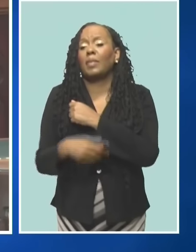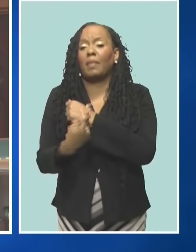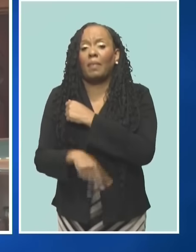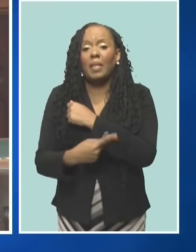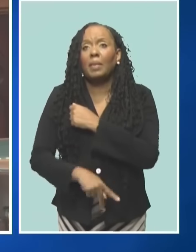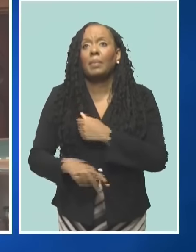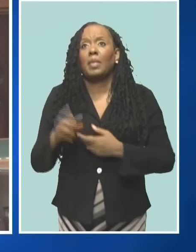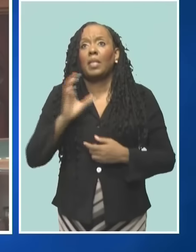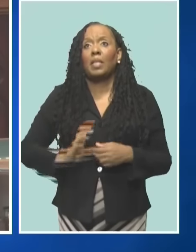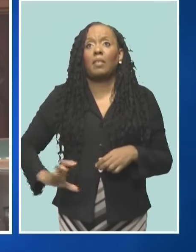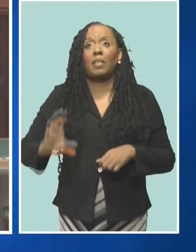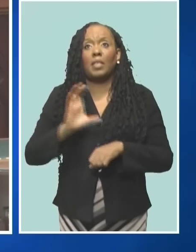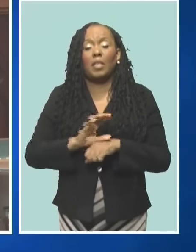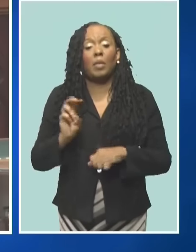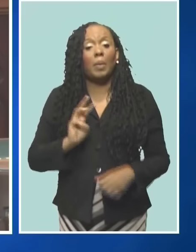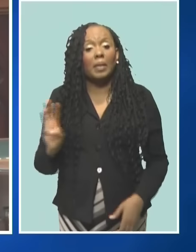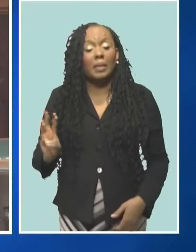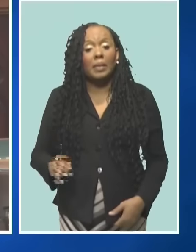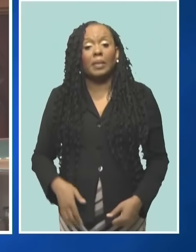and Christchurch West.